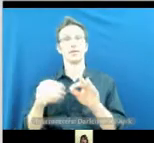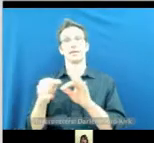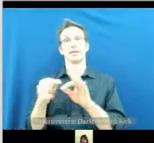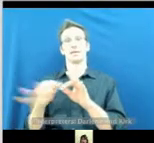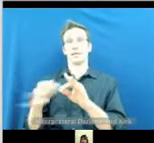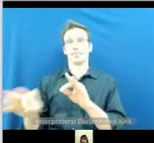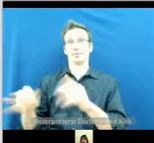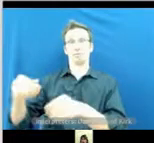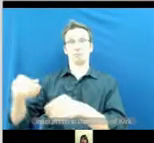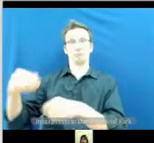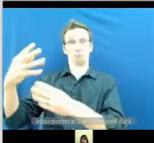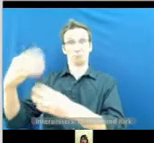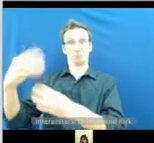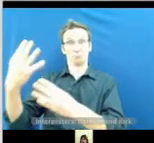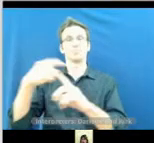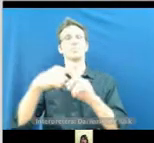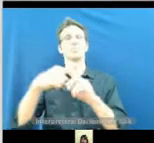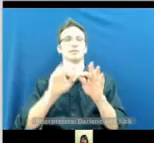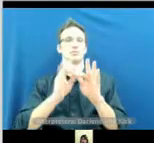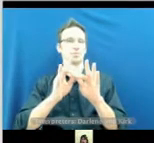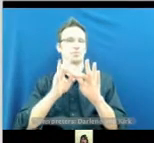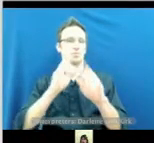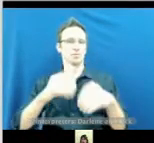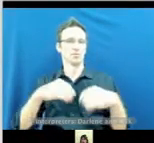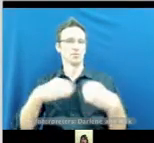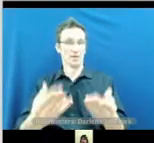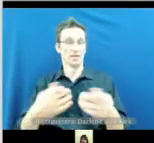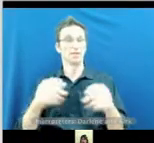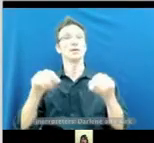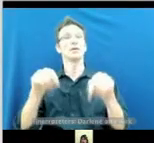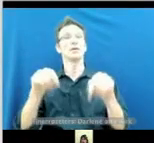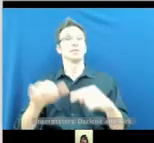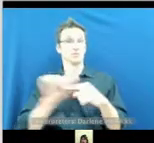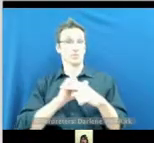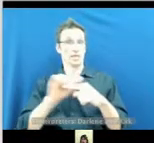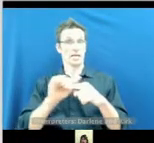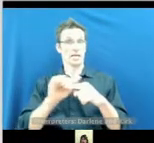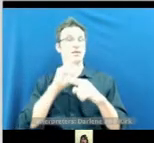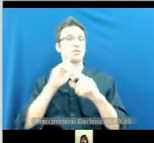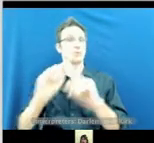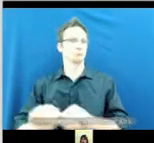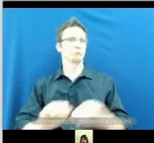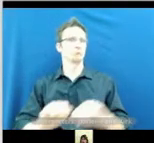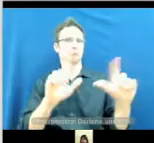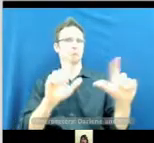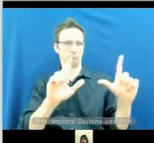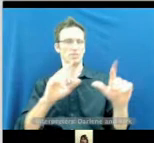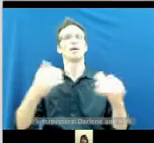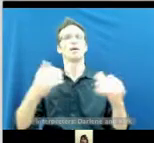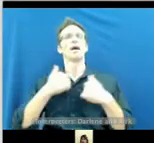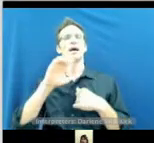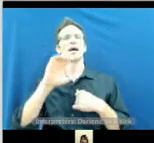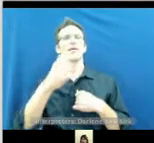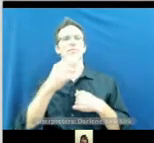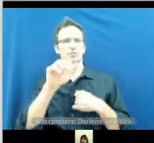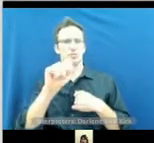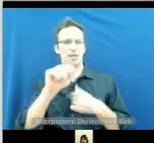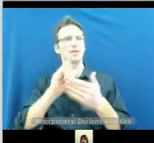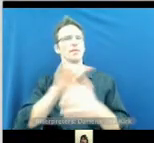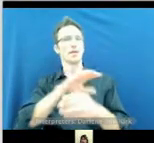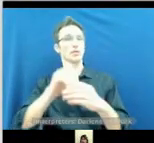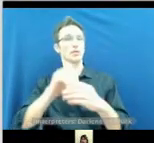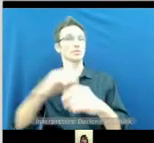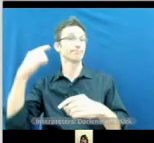are provided. The streaming window opens automatically. There is a tab for the audio and video on the